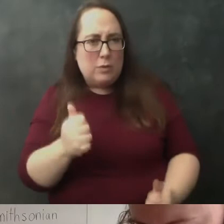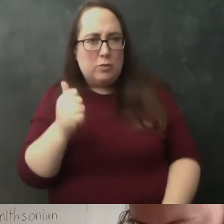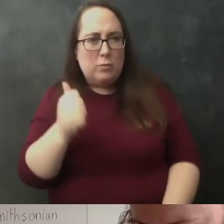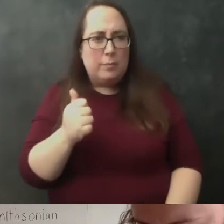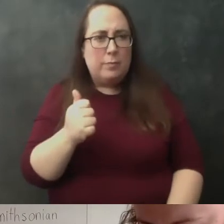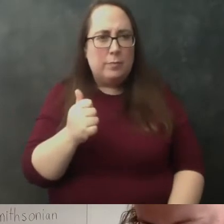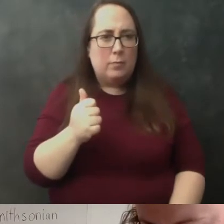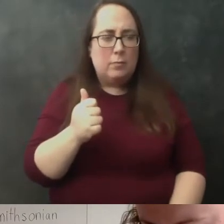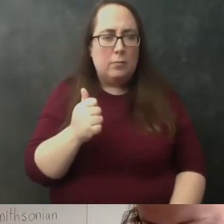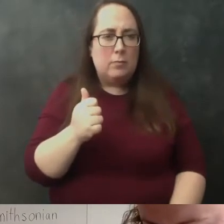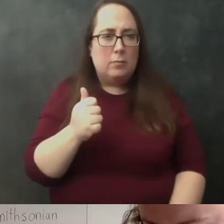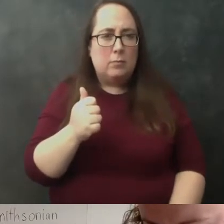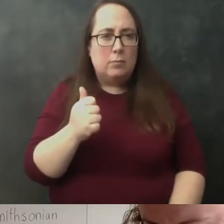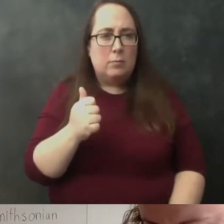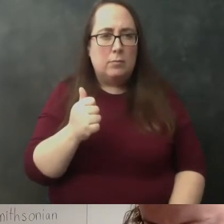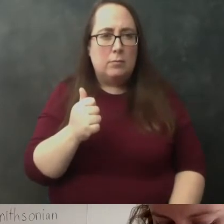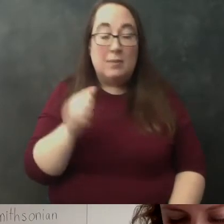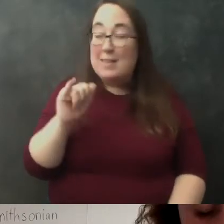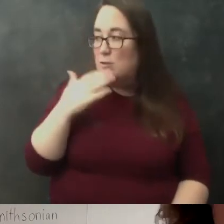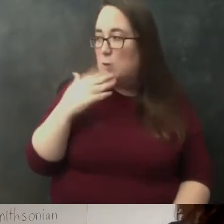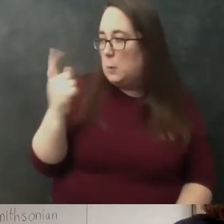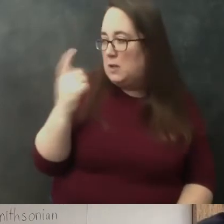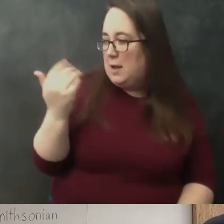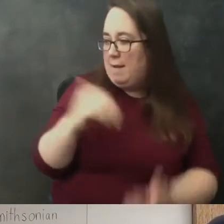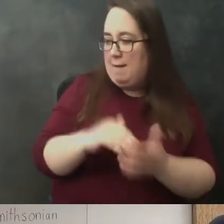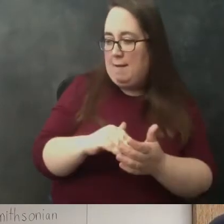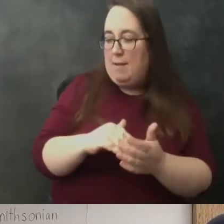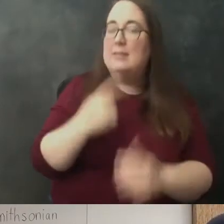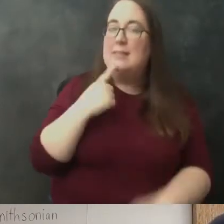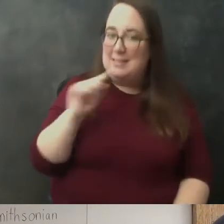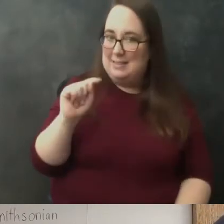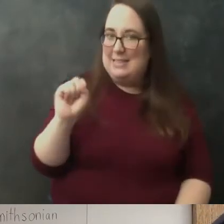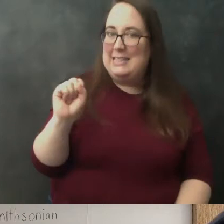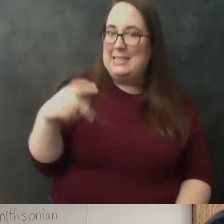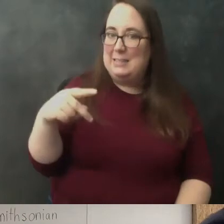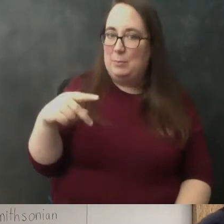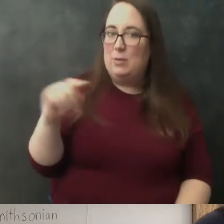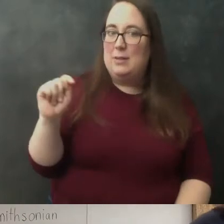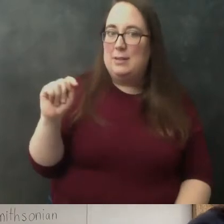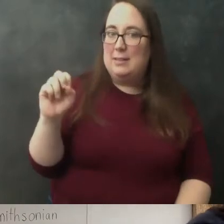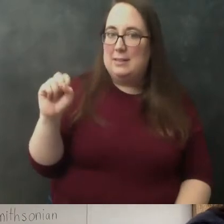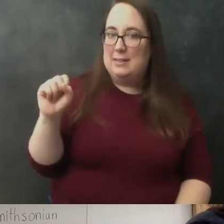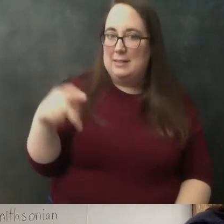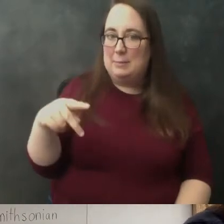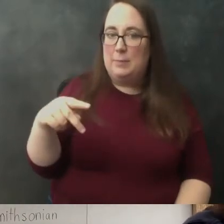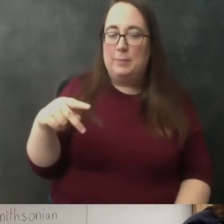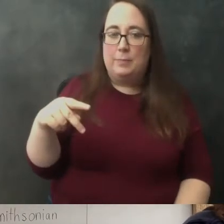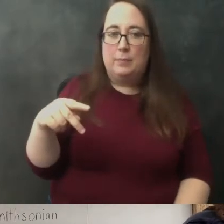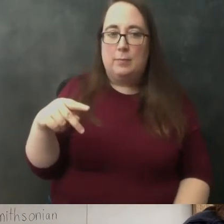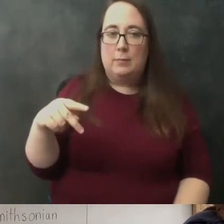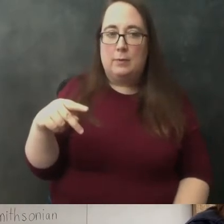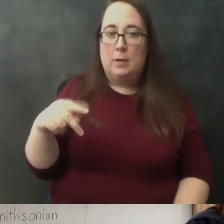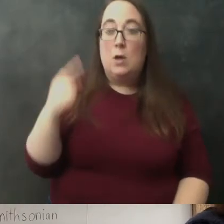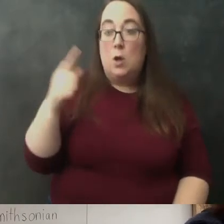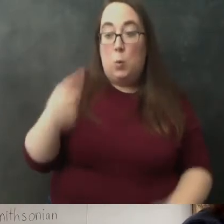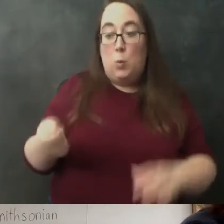too? Oh, that's a good question again. Okay, so it still says using a teaspoon at the top of it. So I'm guessing that 1 scoop always means